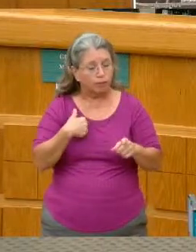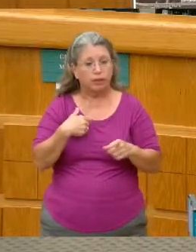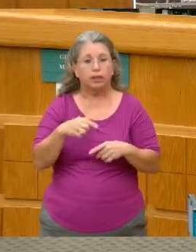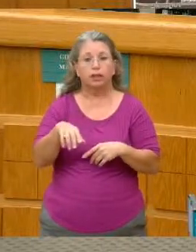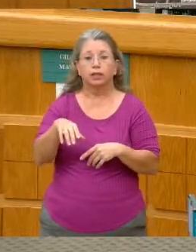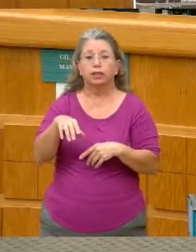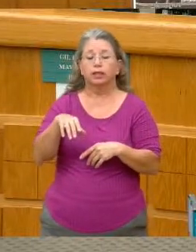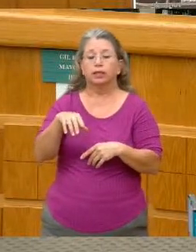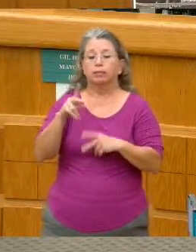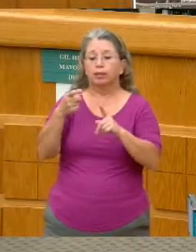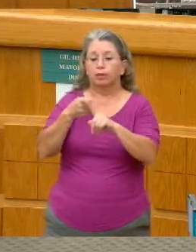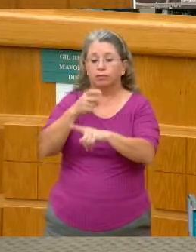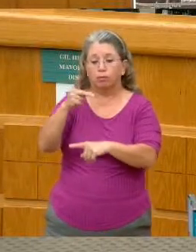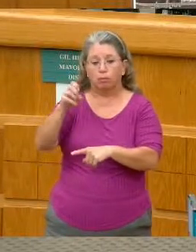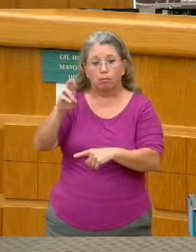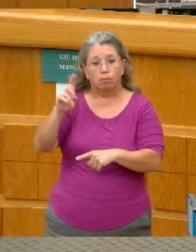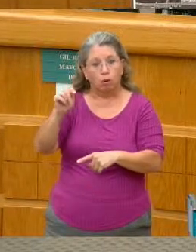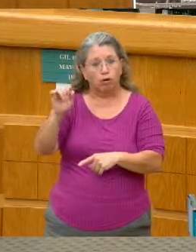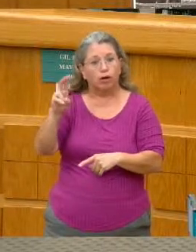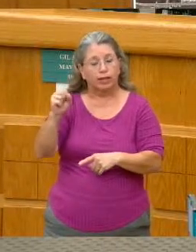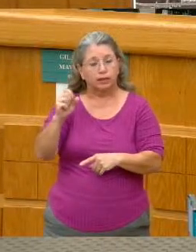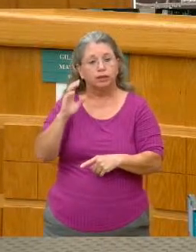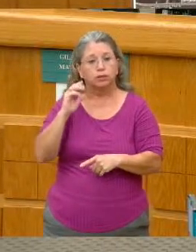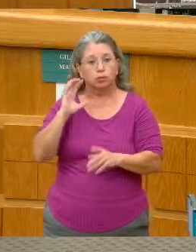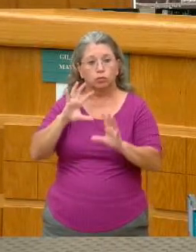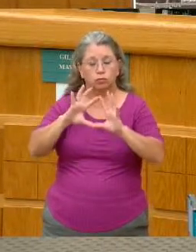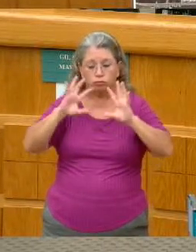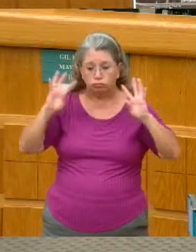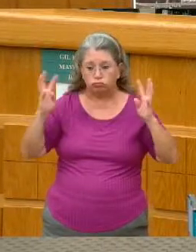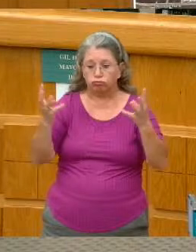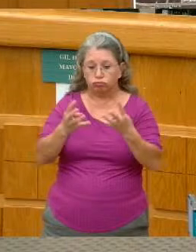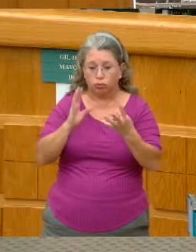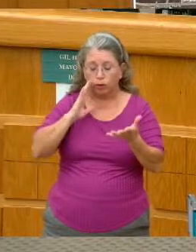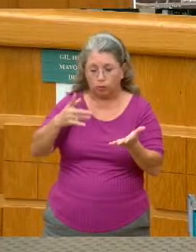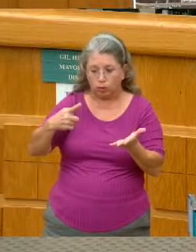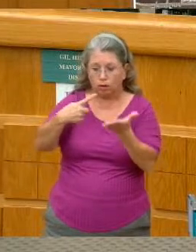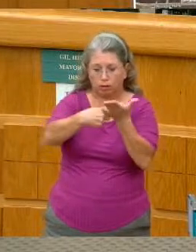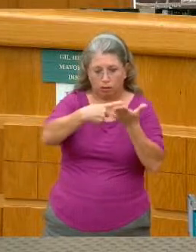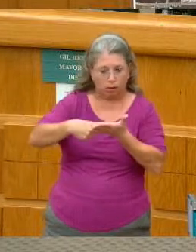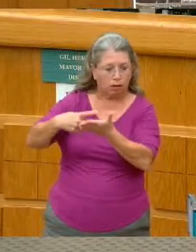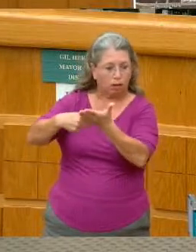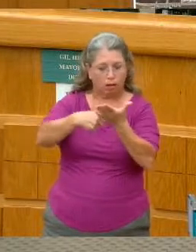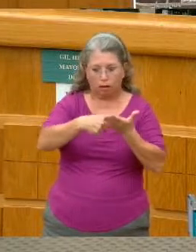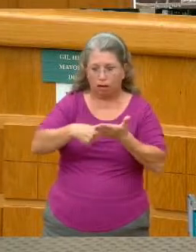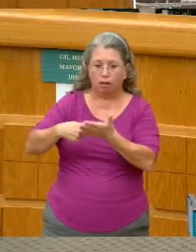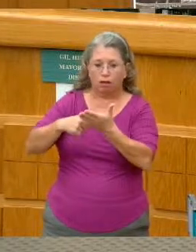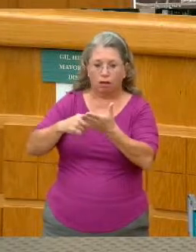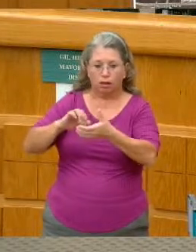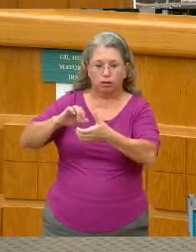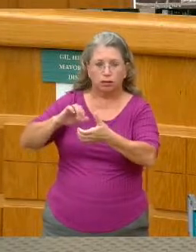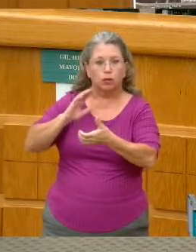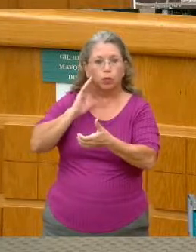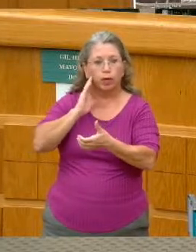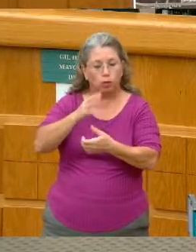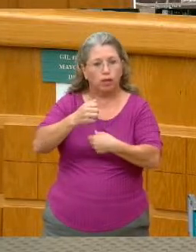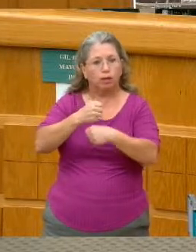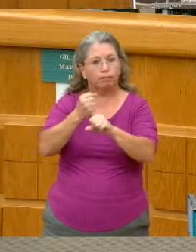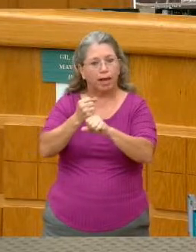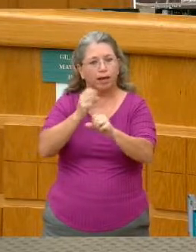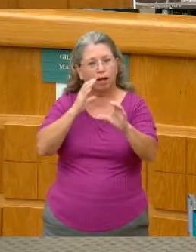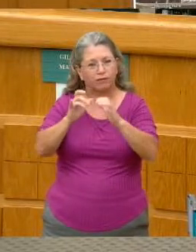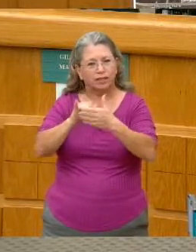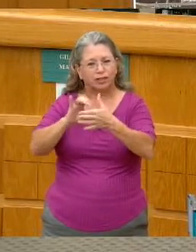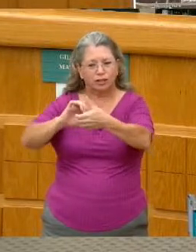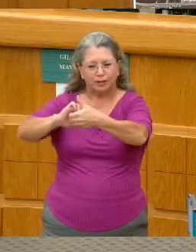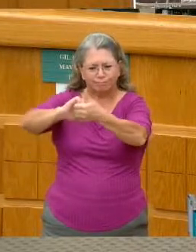will create together the conversations that unite us and not divide us. How are we